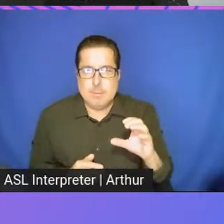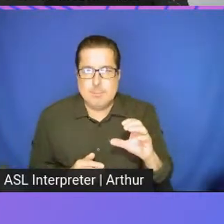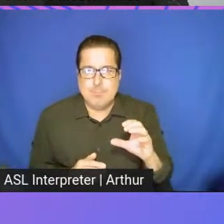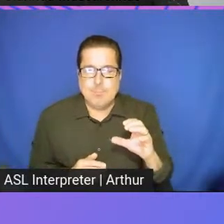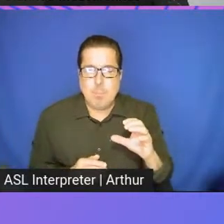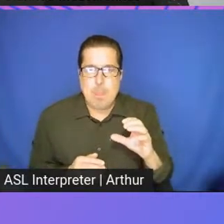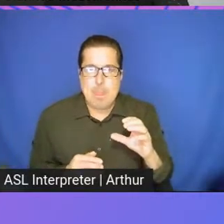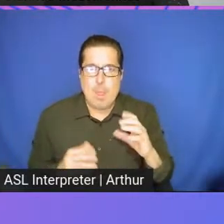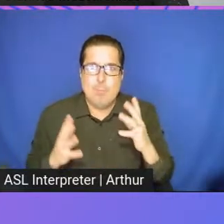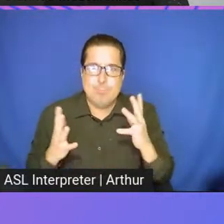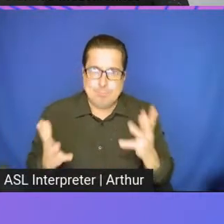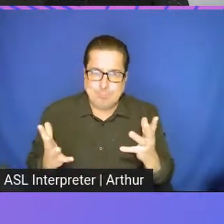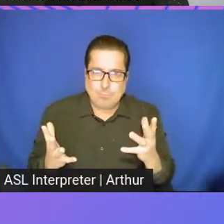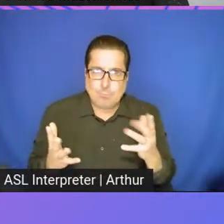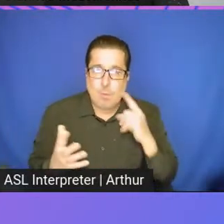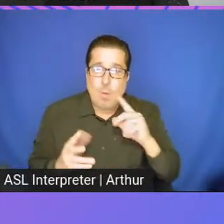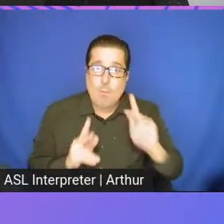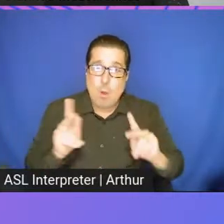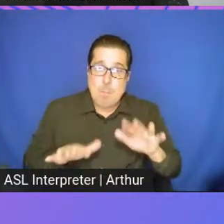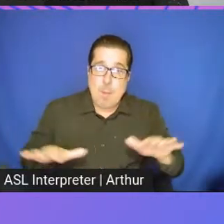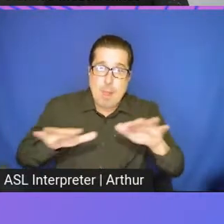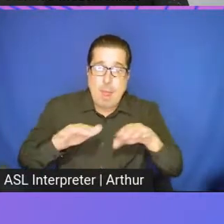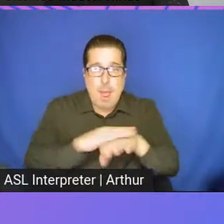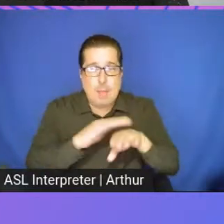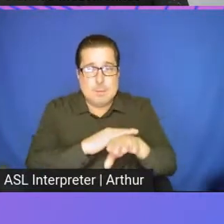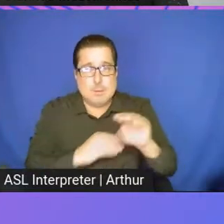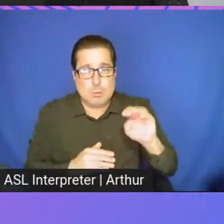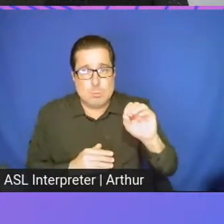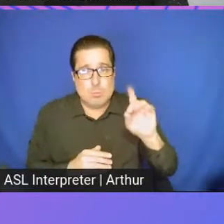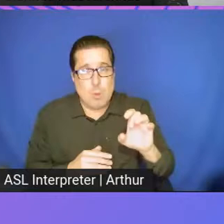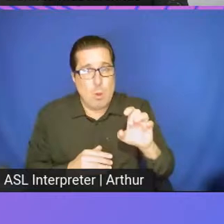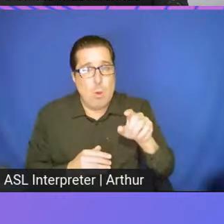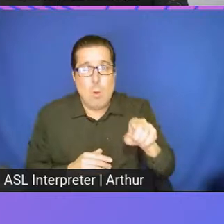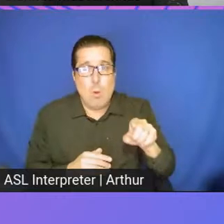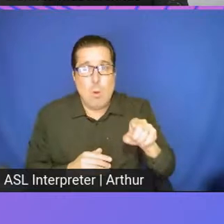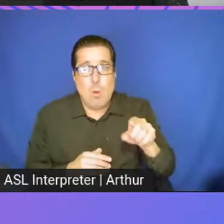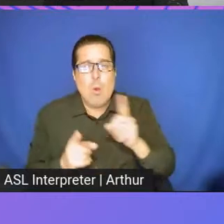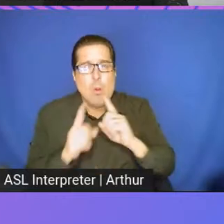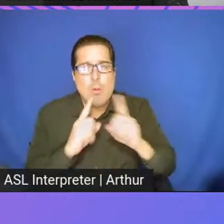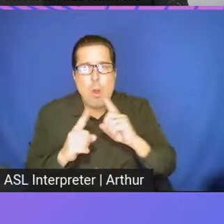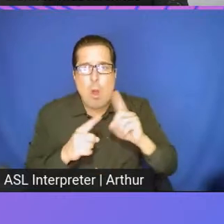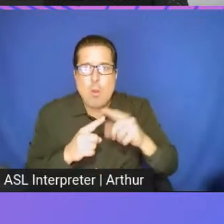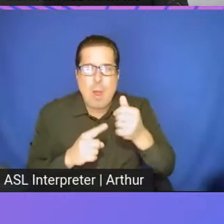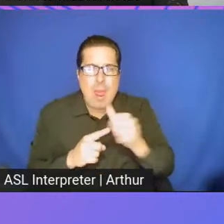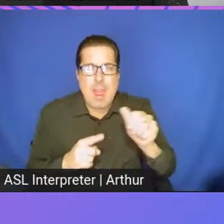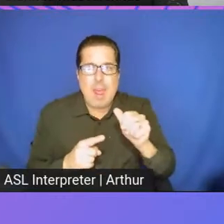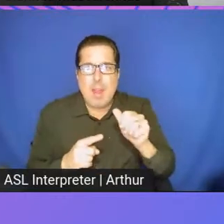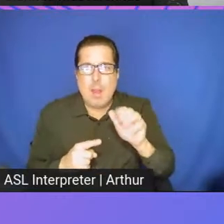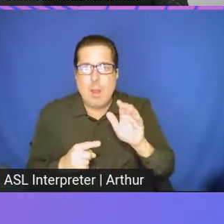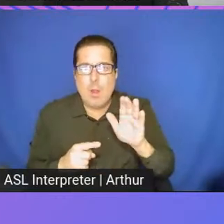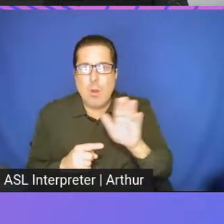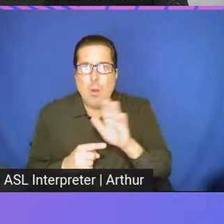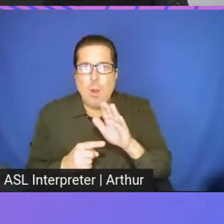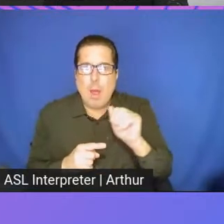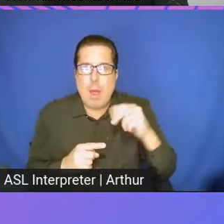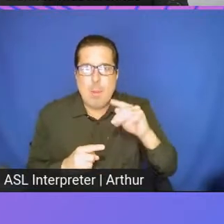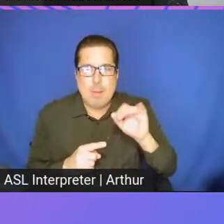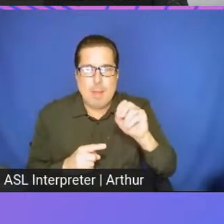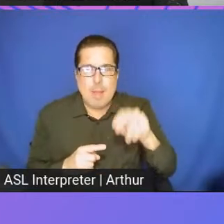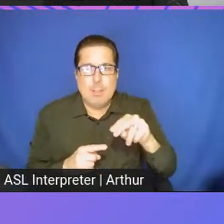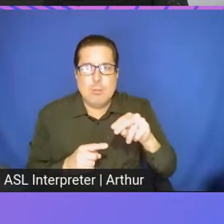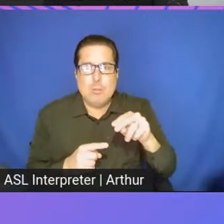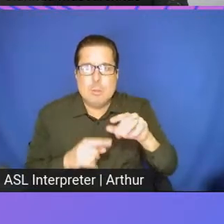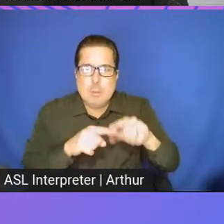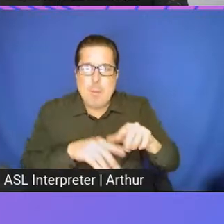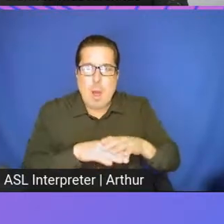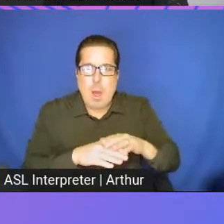So for the public access mode, is basically you want to talk to any of your application dependencies over the internet.